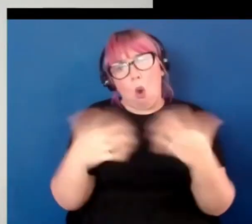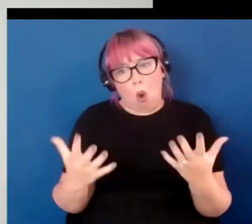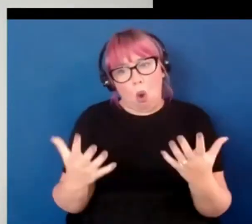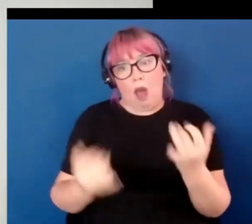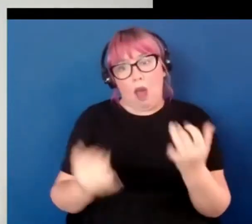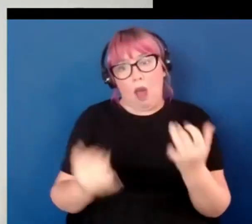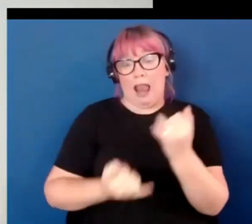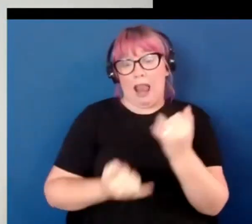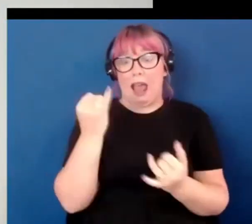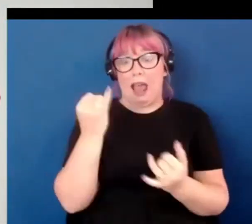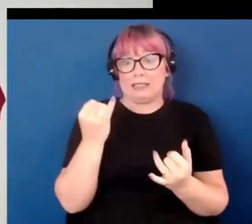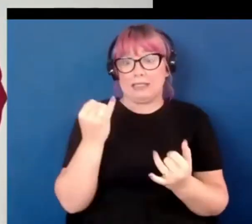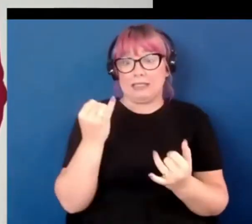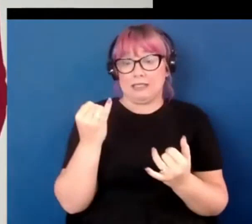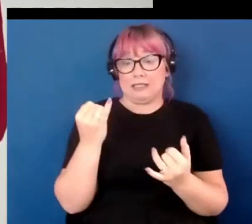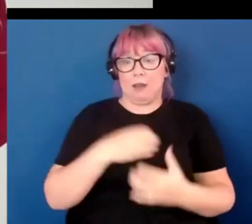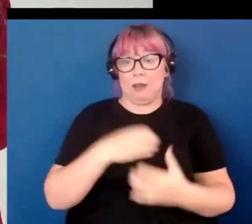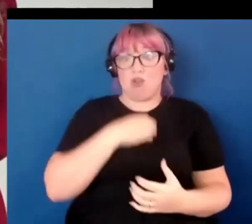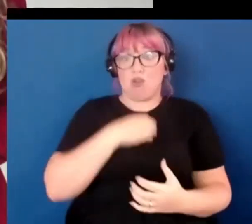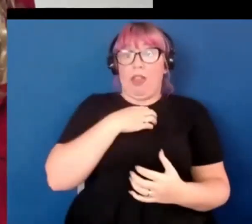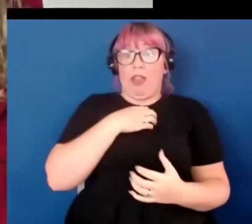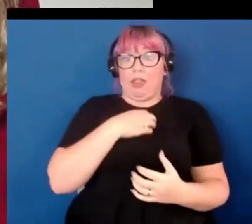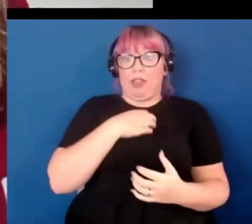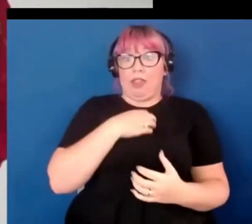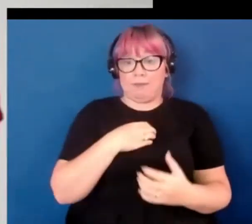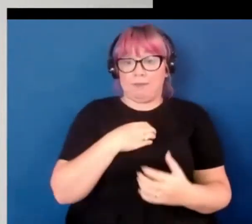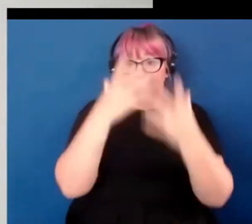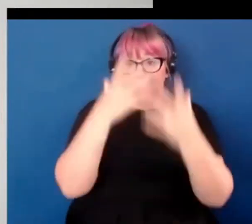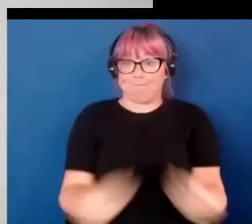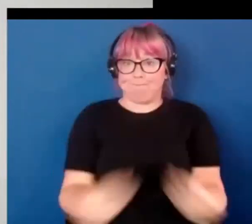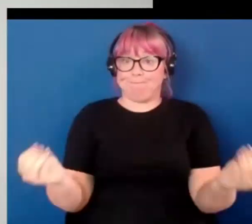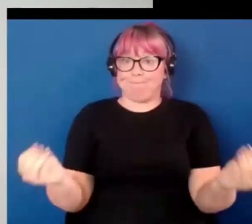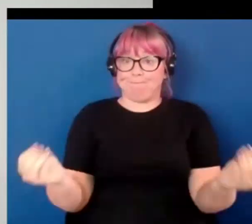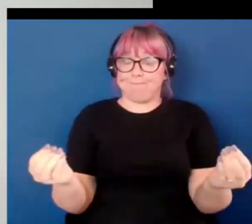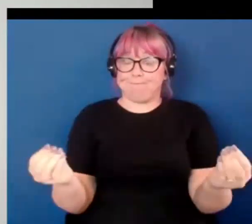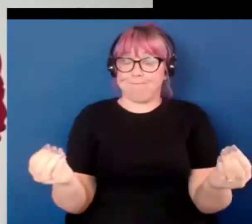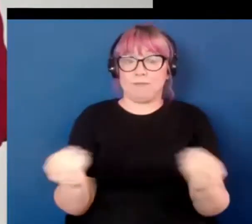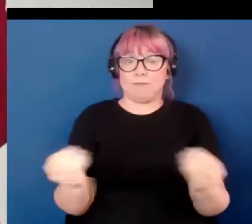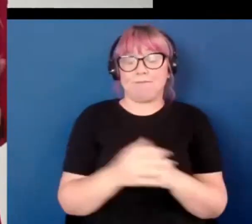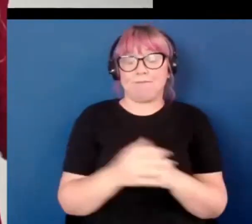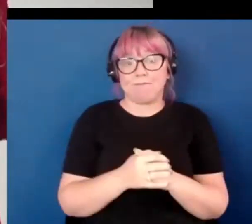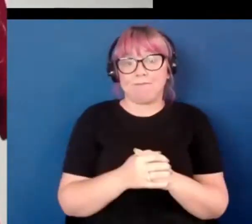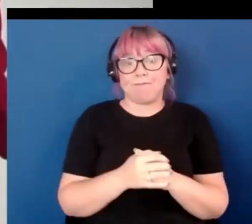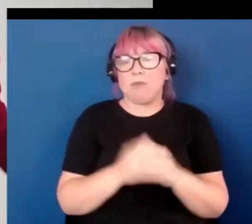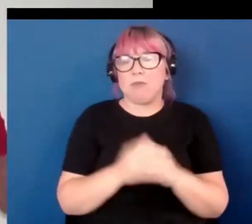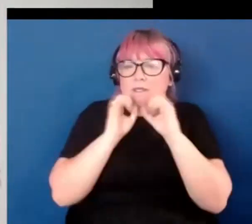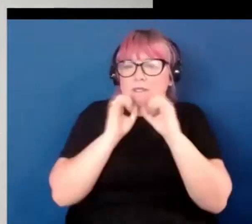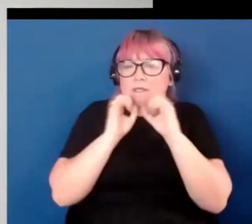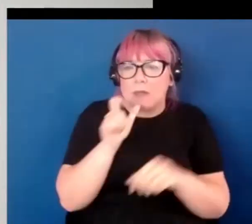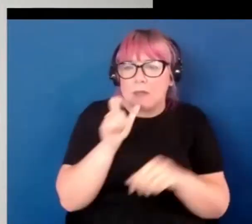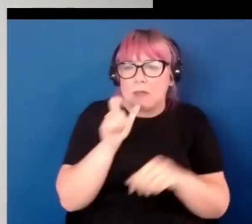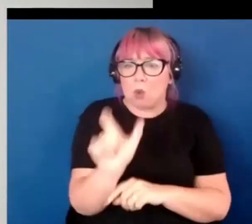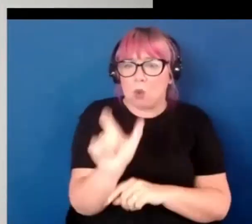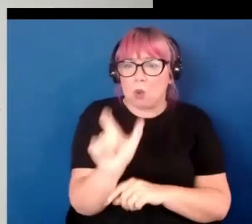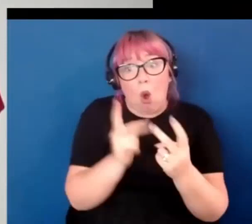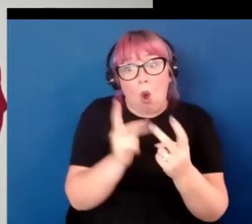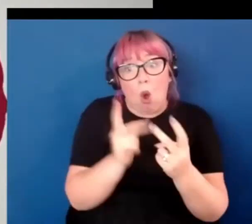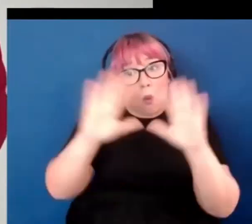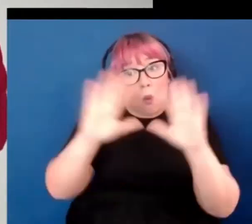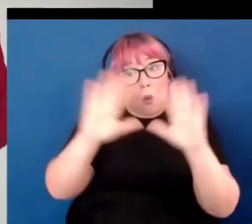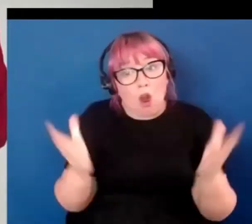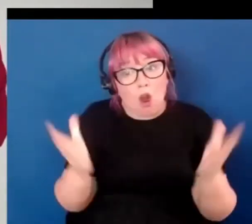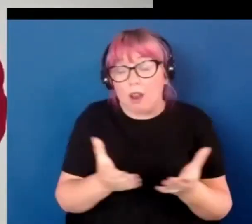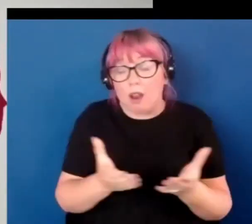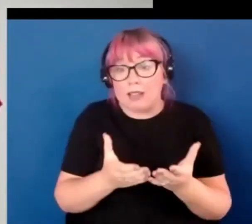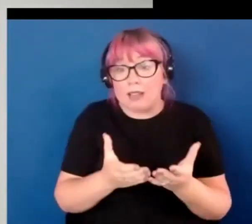civilization. Arundhati Roy famously said, "Another world is not only possible, she is on her